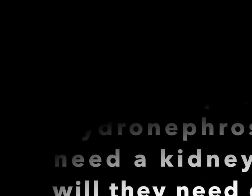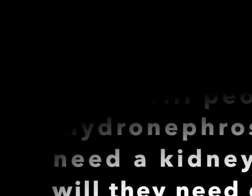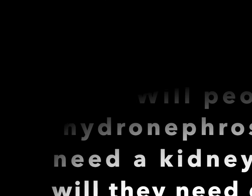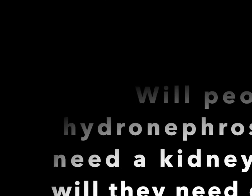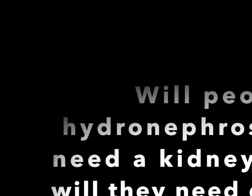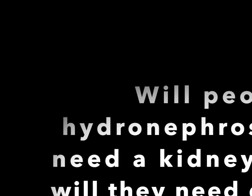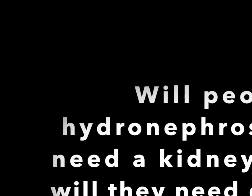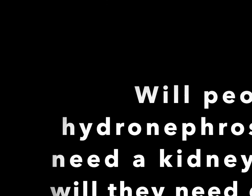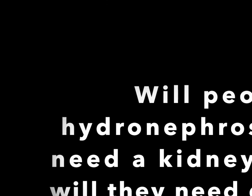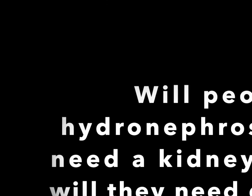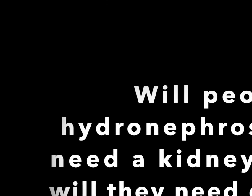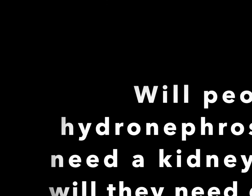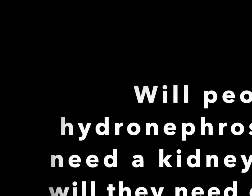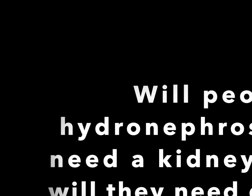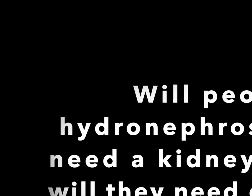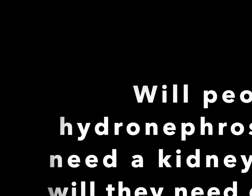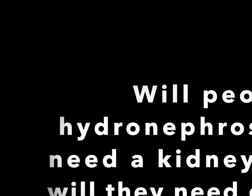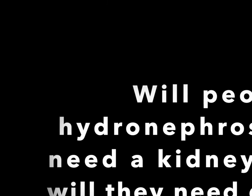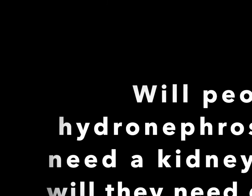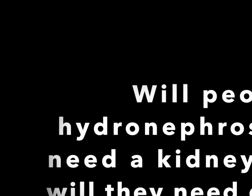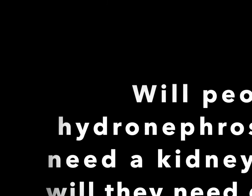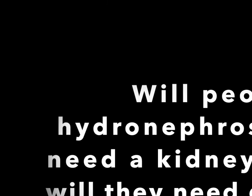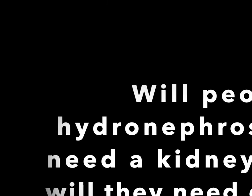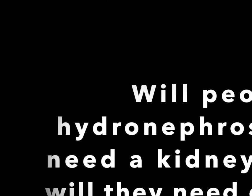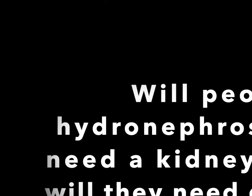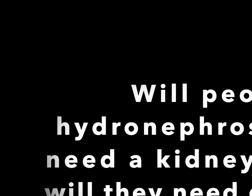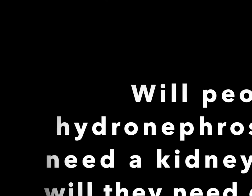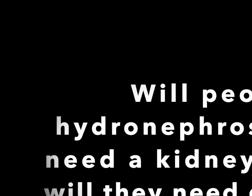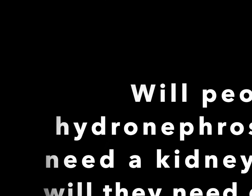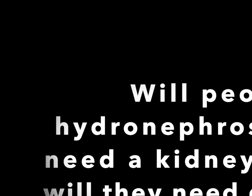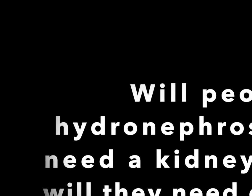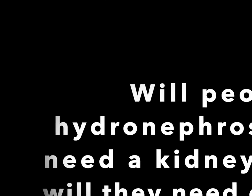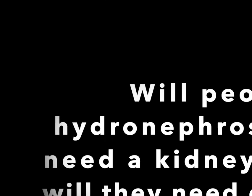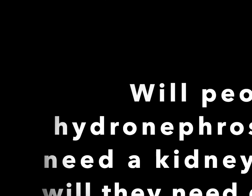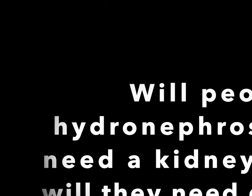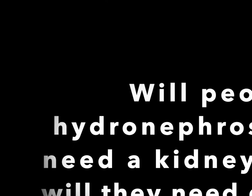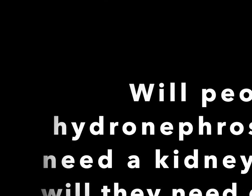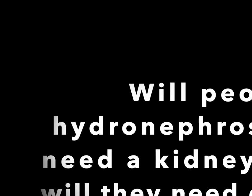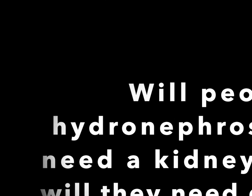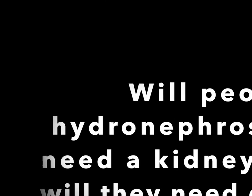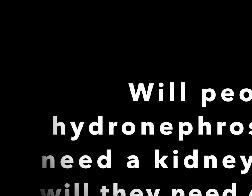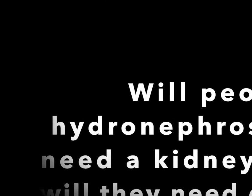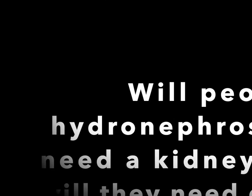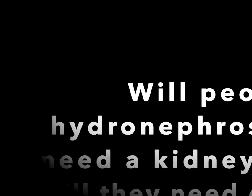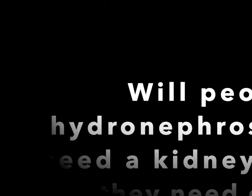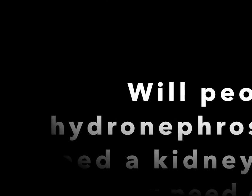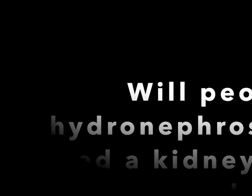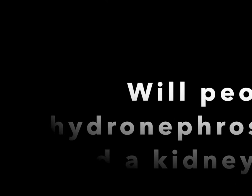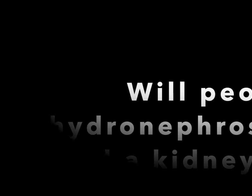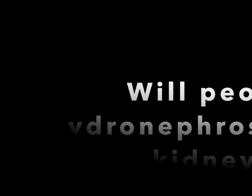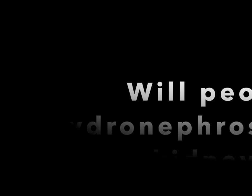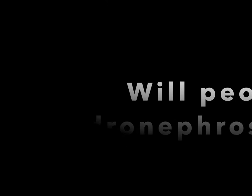subjects with conditions identified as hydronephrosis eventually require a transplant, or will they need dialysis? Is it